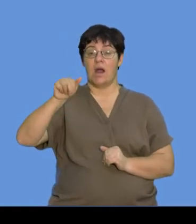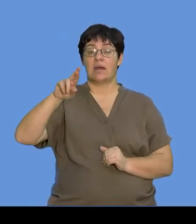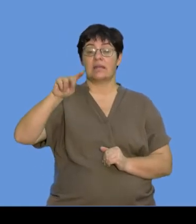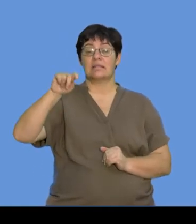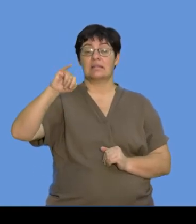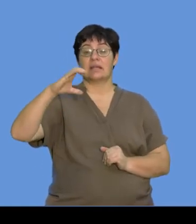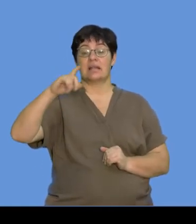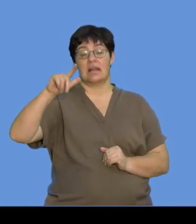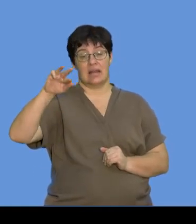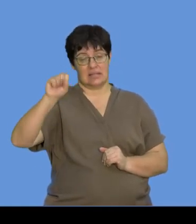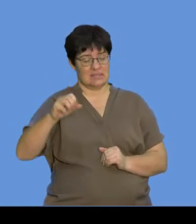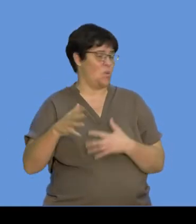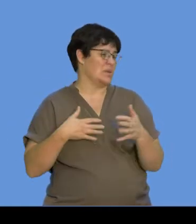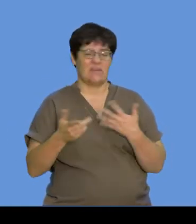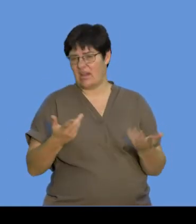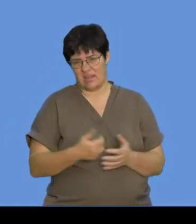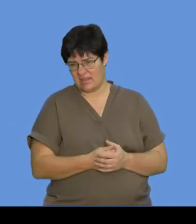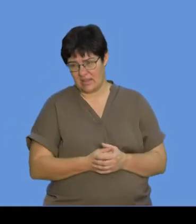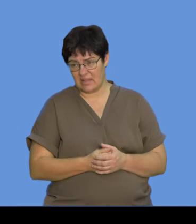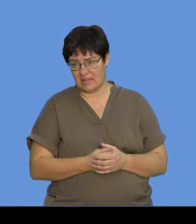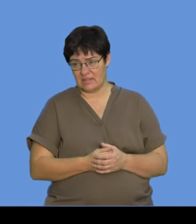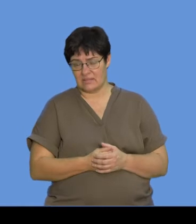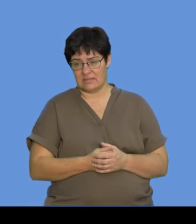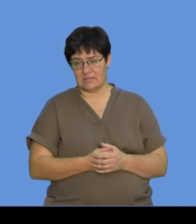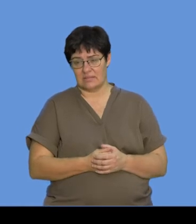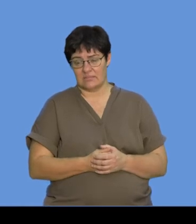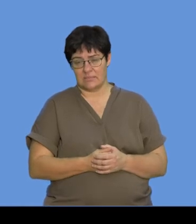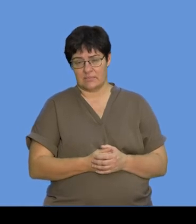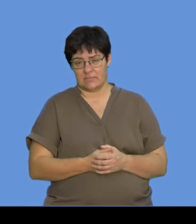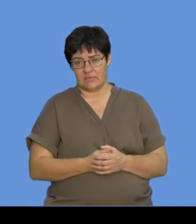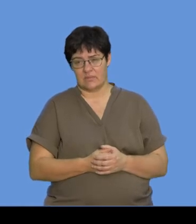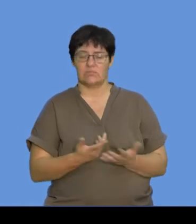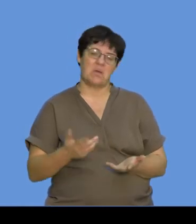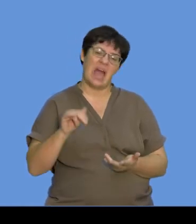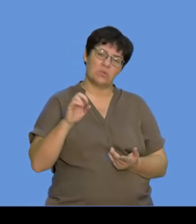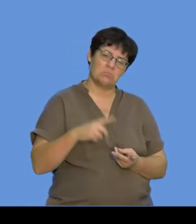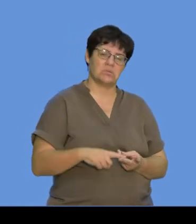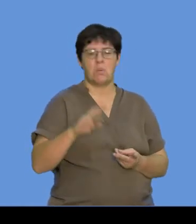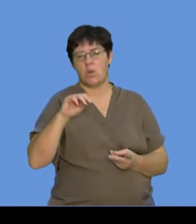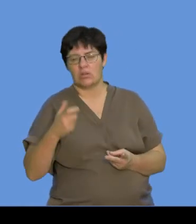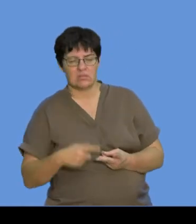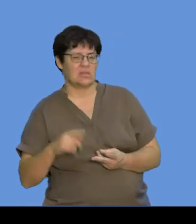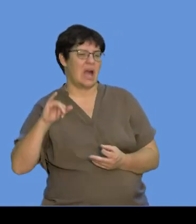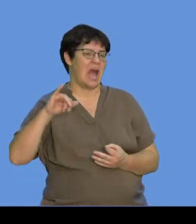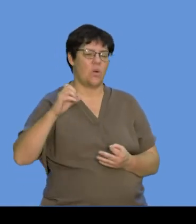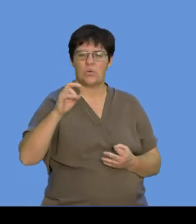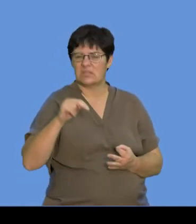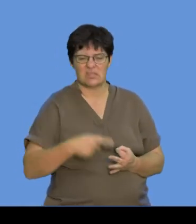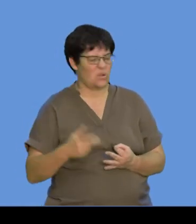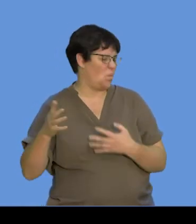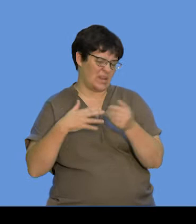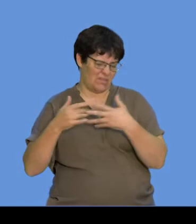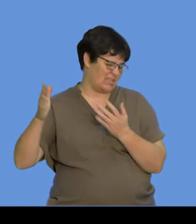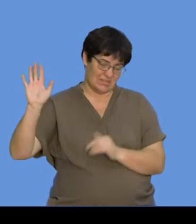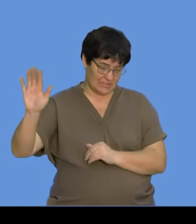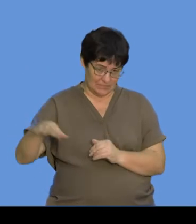Particles, whatever that is, okay? Particles, we agreed that it can be atoms, molecules, ions, formula